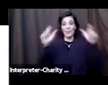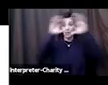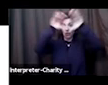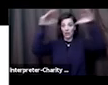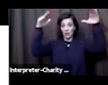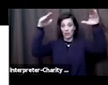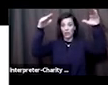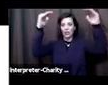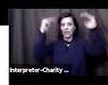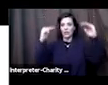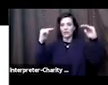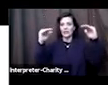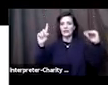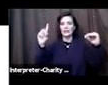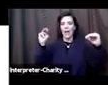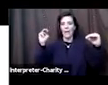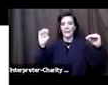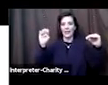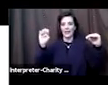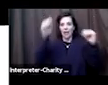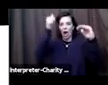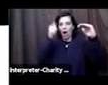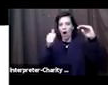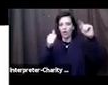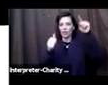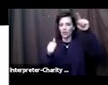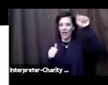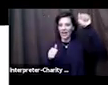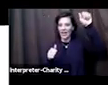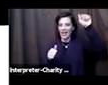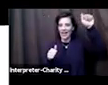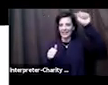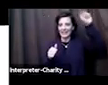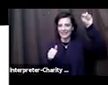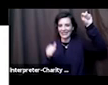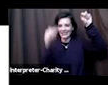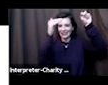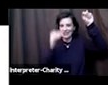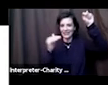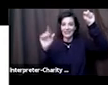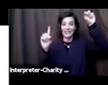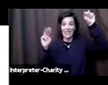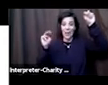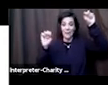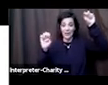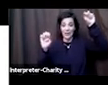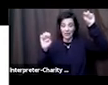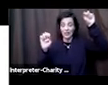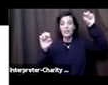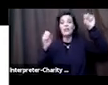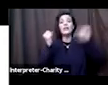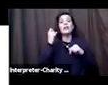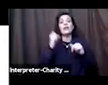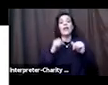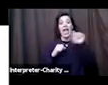DME is a smaller umbrella underneath the big umbrella. Yeah, and Aviva, I I would say AT is like not